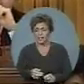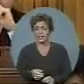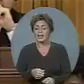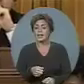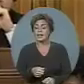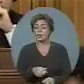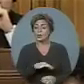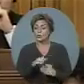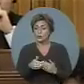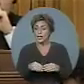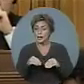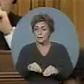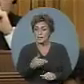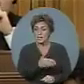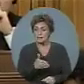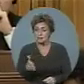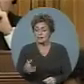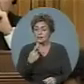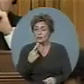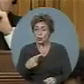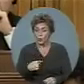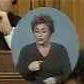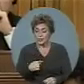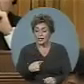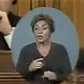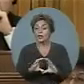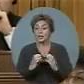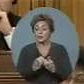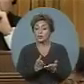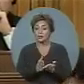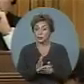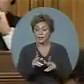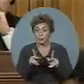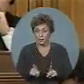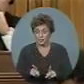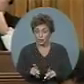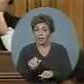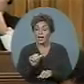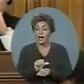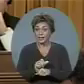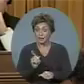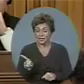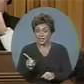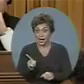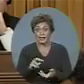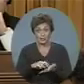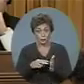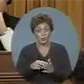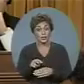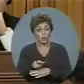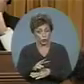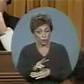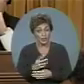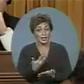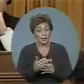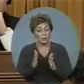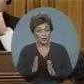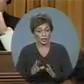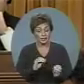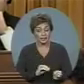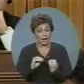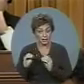Commission will monitor prisoners transferred by Canada. Yesterday, the Prime Minister told the House that the government will,